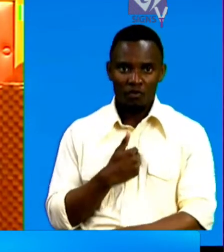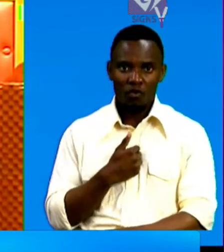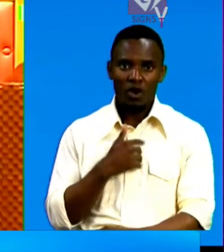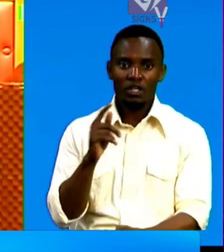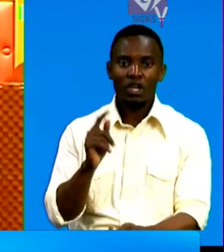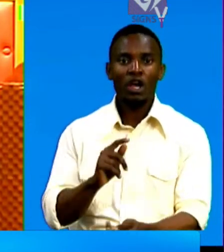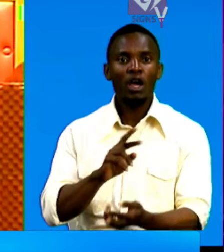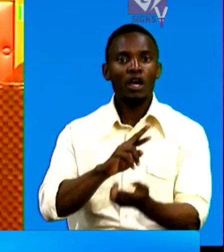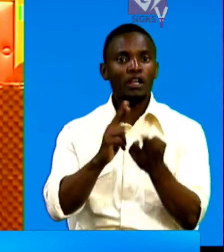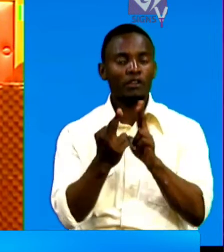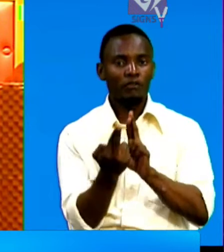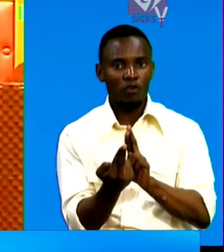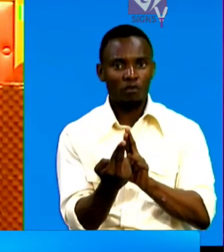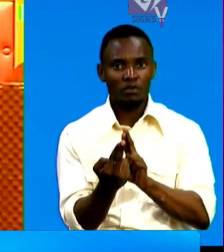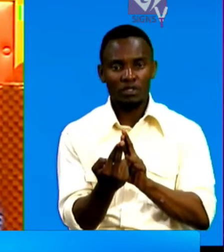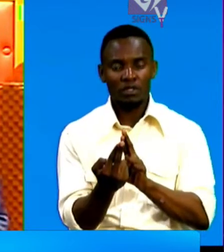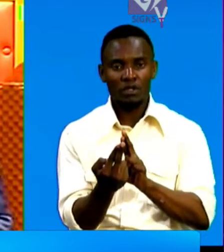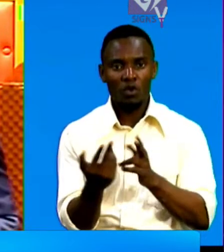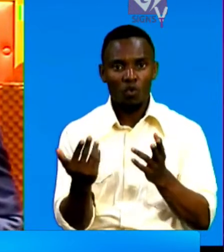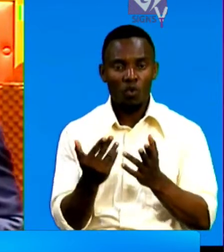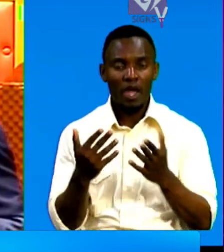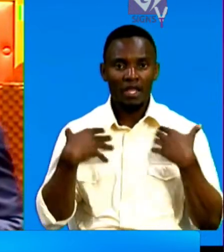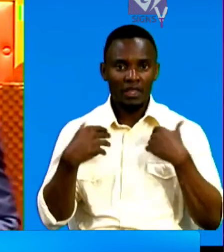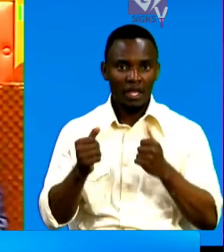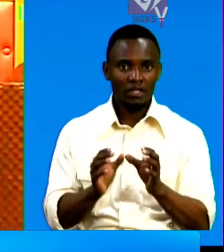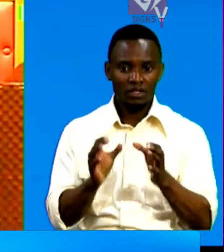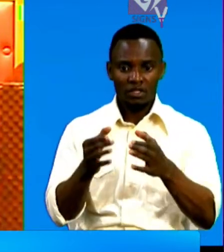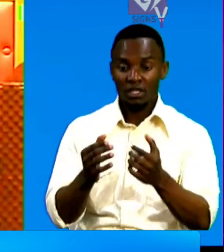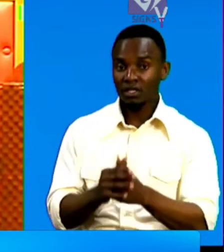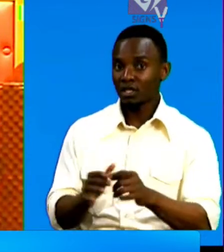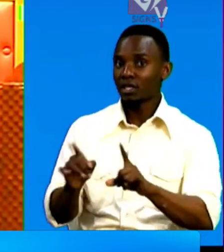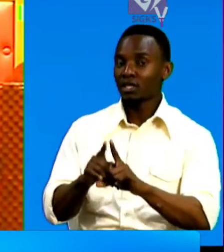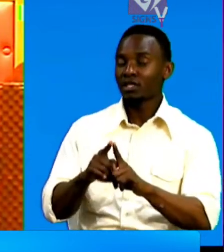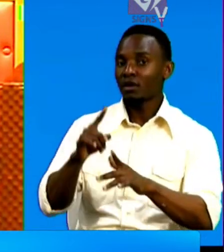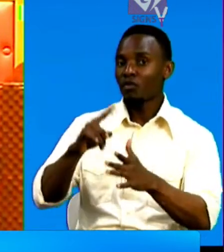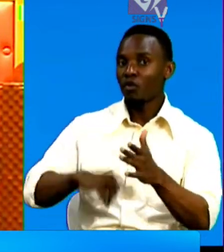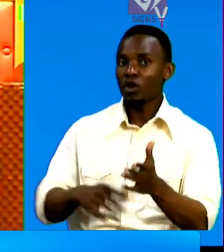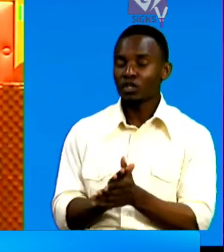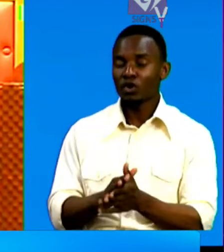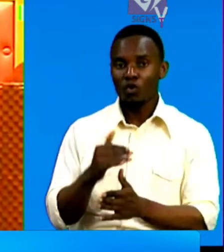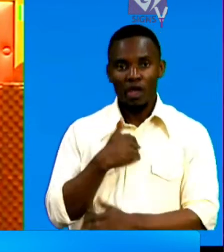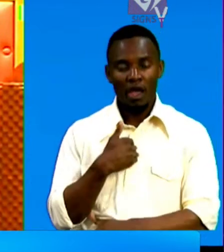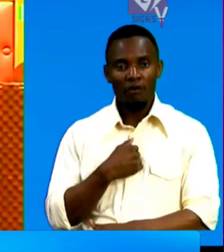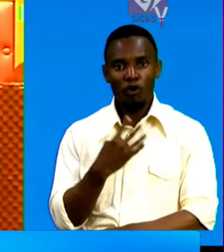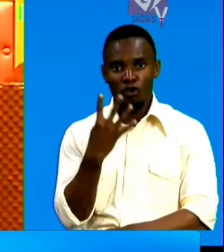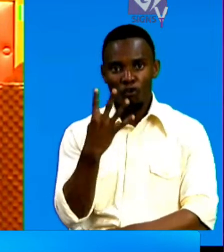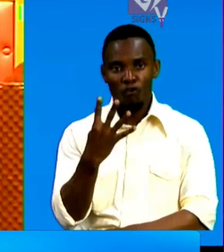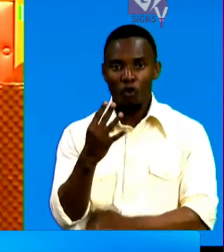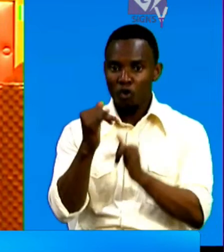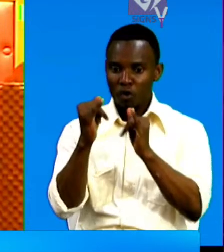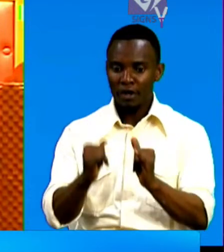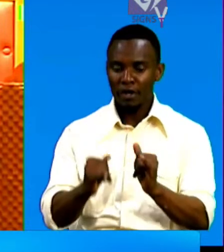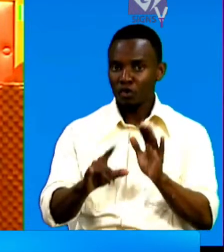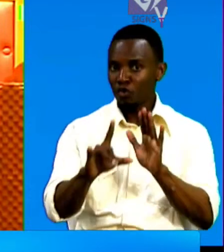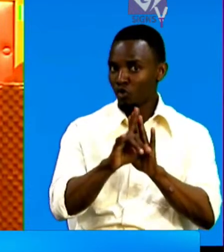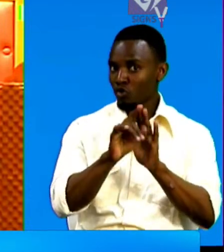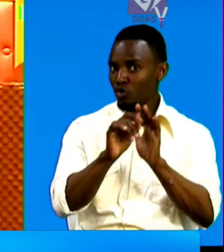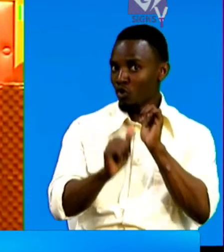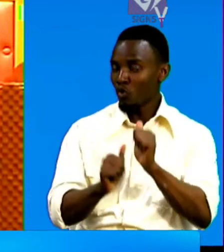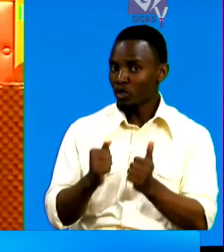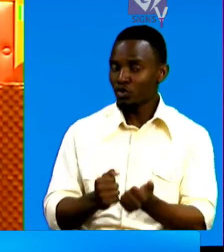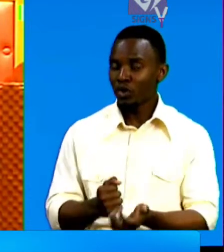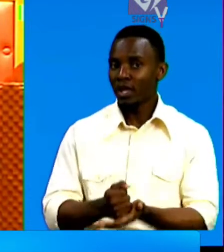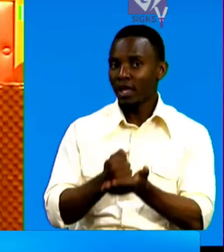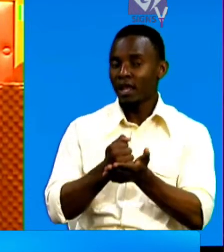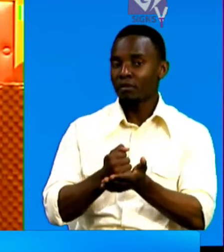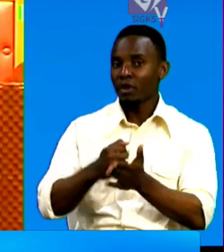healthcare services in Kenya, including the enactment of 4 new laws that will anchor the implementation of this bottom-up